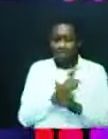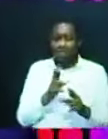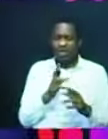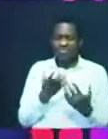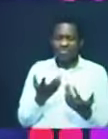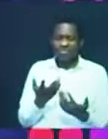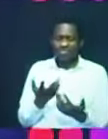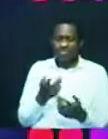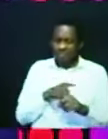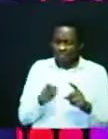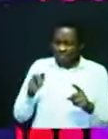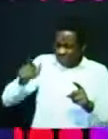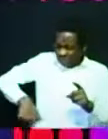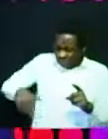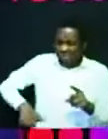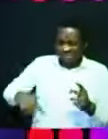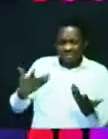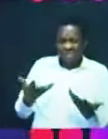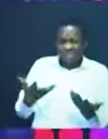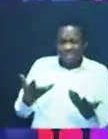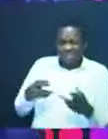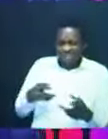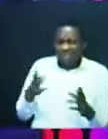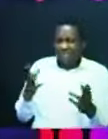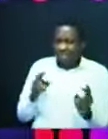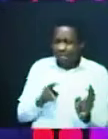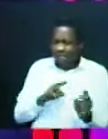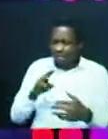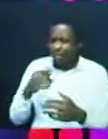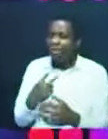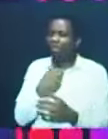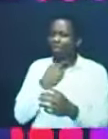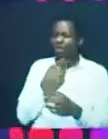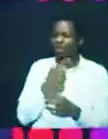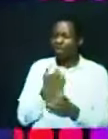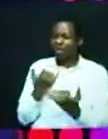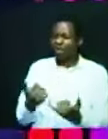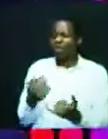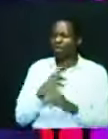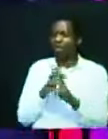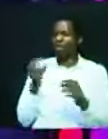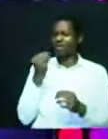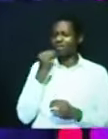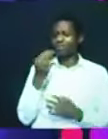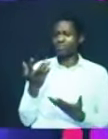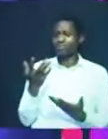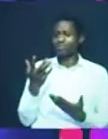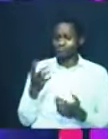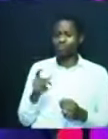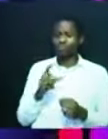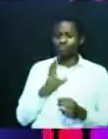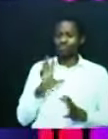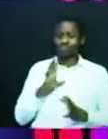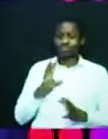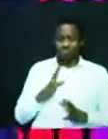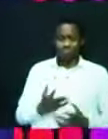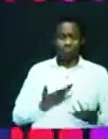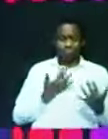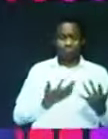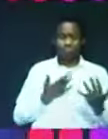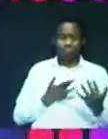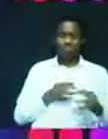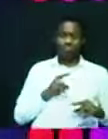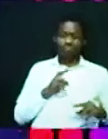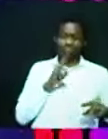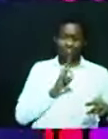osunfo be mabako ye ko be bi na mi kodu ni fie no na obedidi. So I decided to wait. Of course, if he's going to